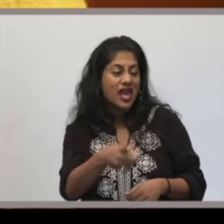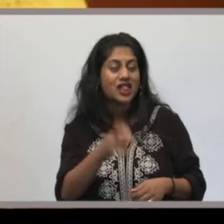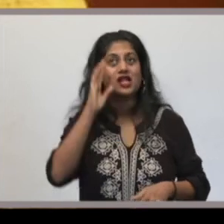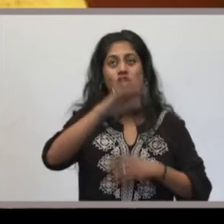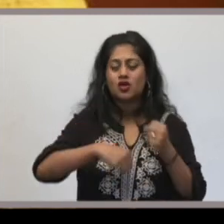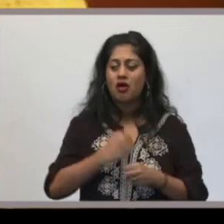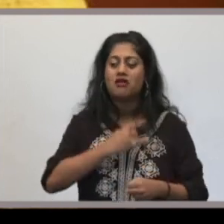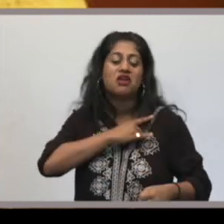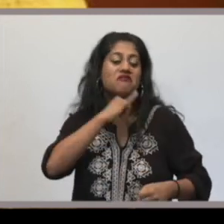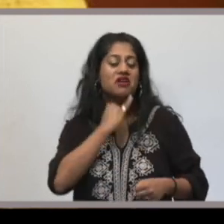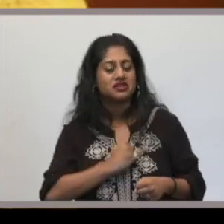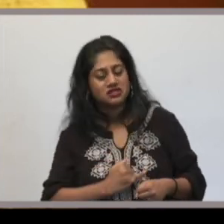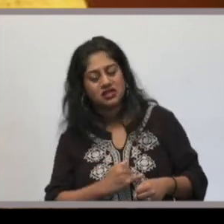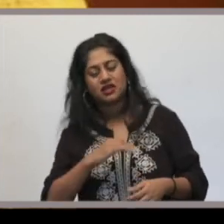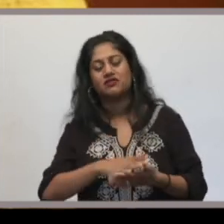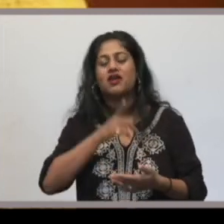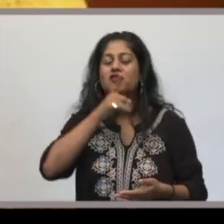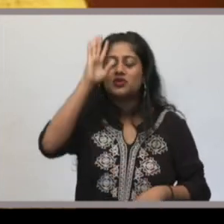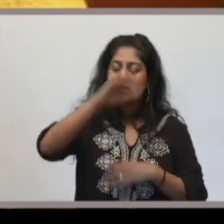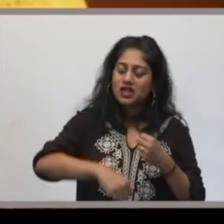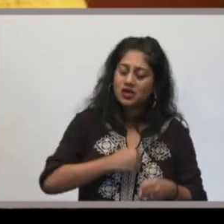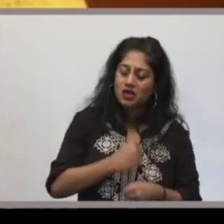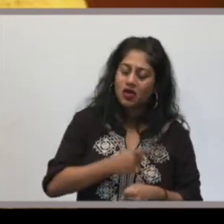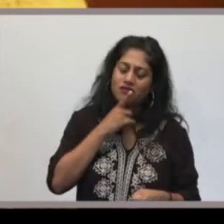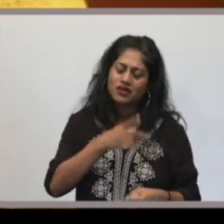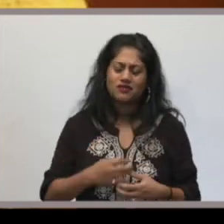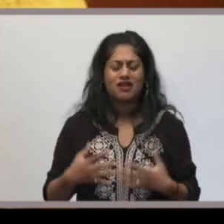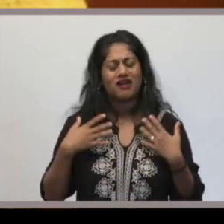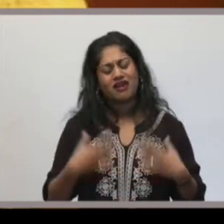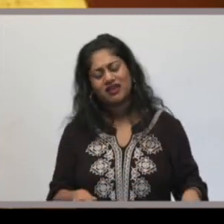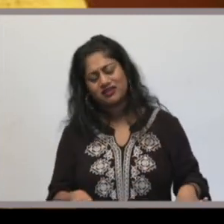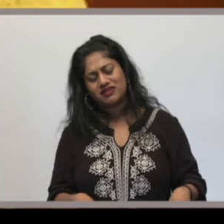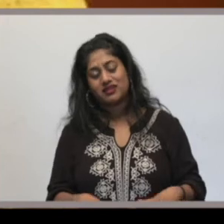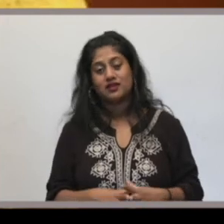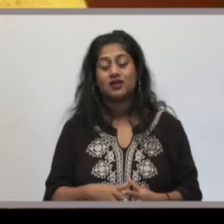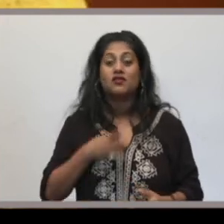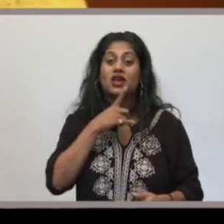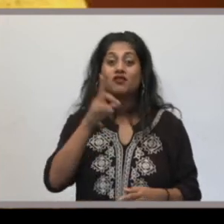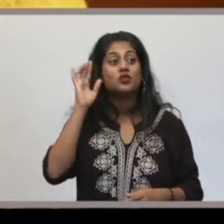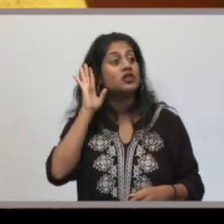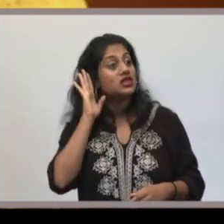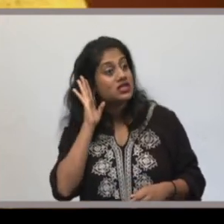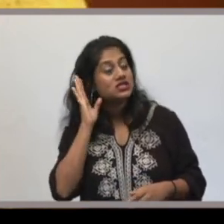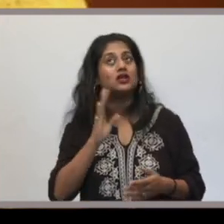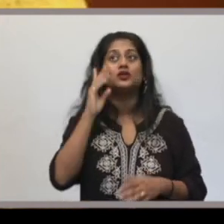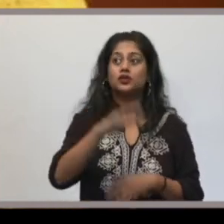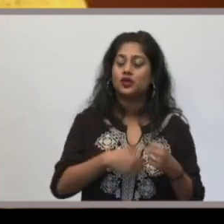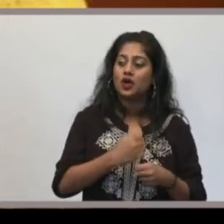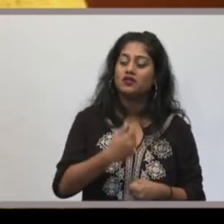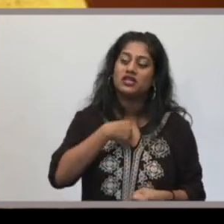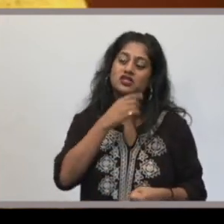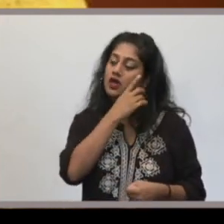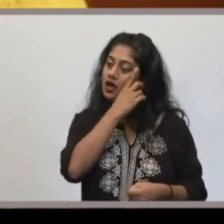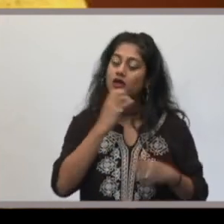grief. Psychologists see emotional pain. You know, doctors see the physical pain. Bankers may see